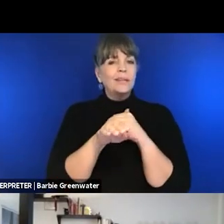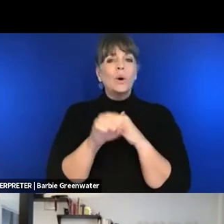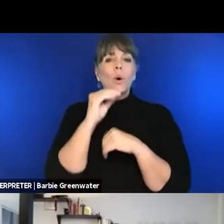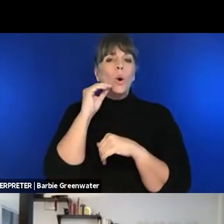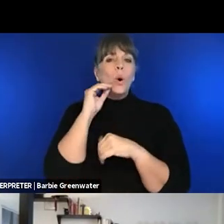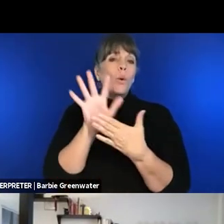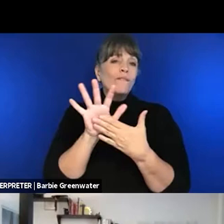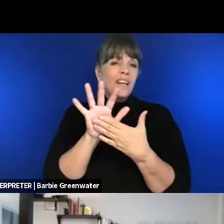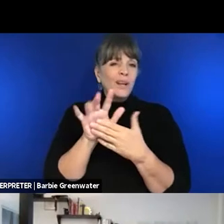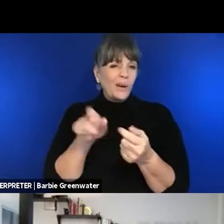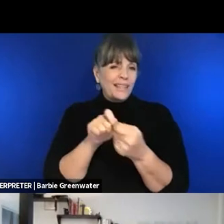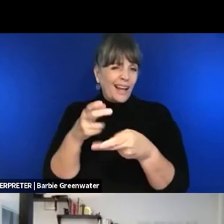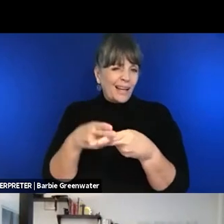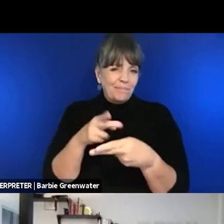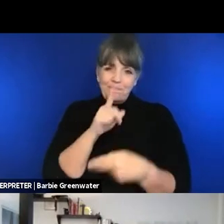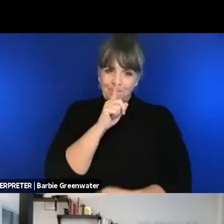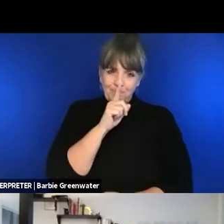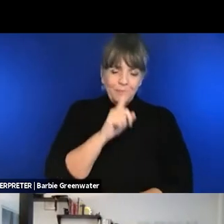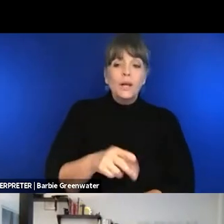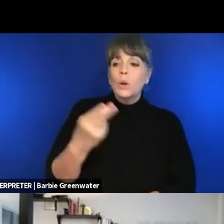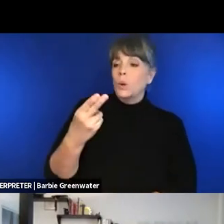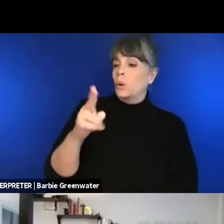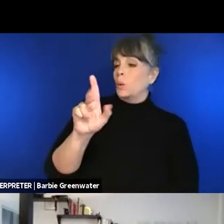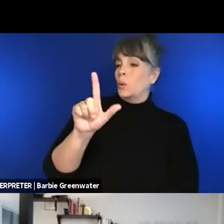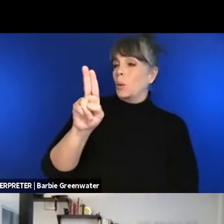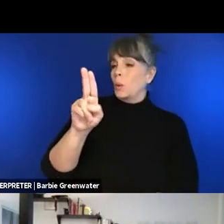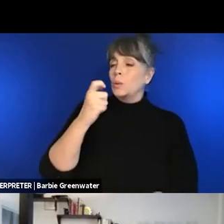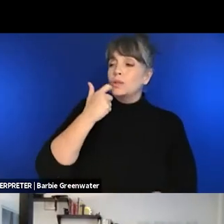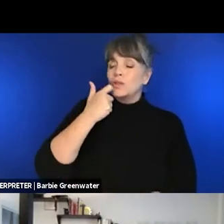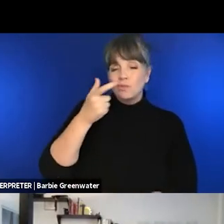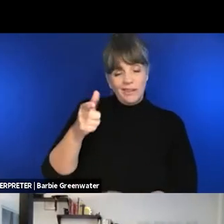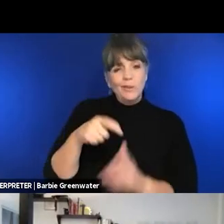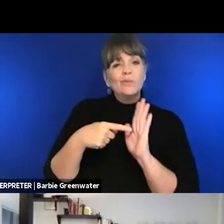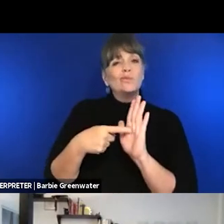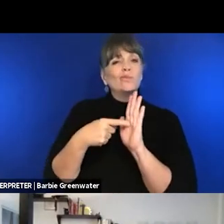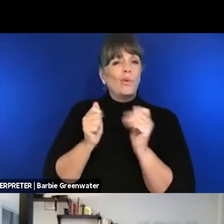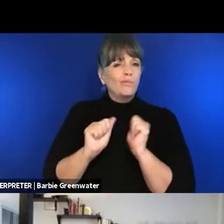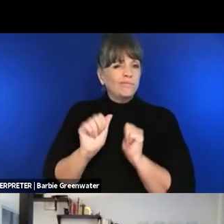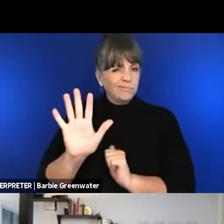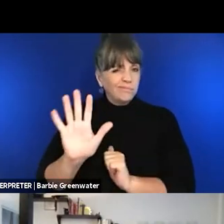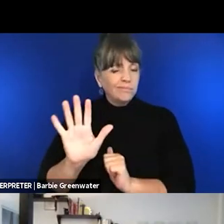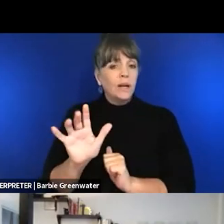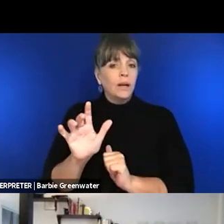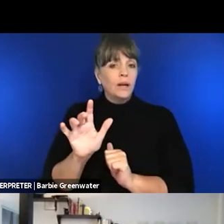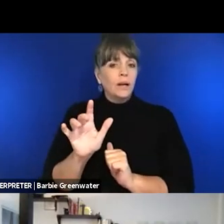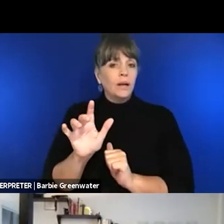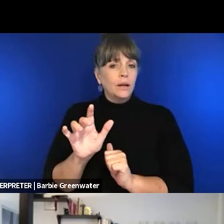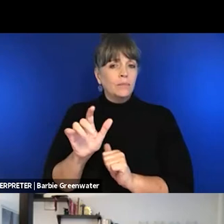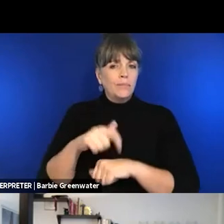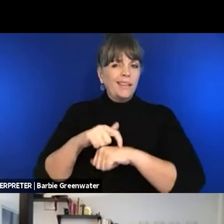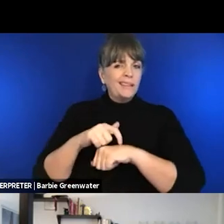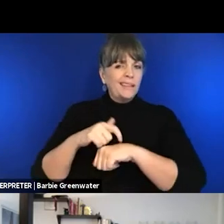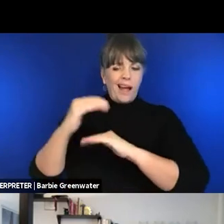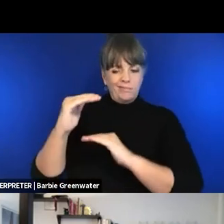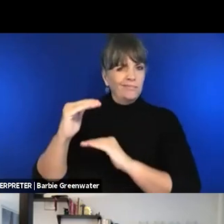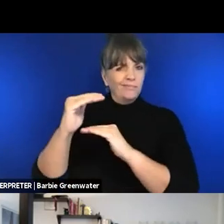like to buy it, but I know it was on Hulu recently. I'm not currently sure of the windowing, but I'm sure if you